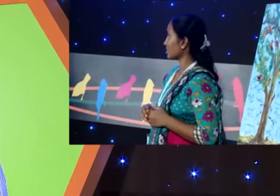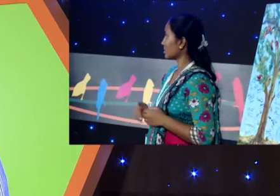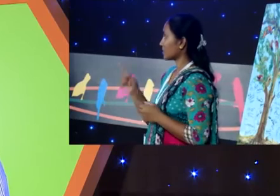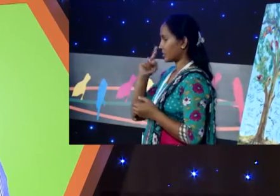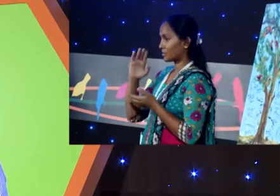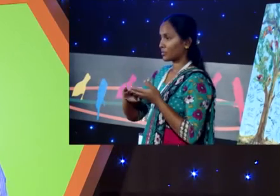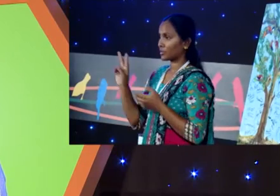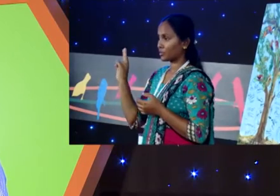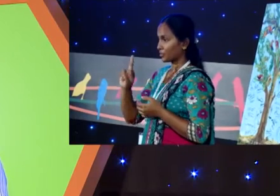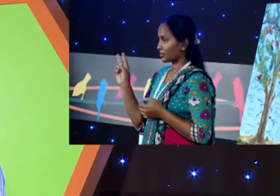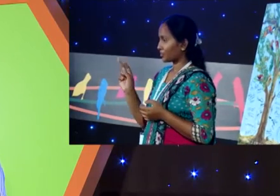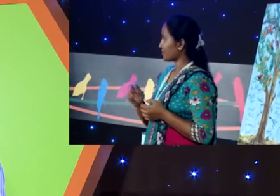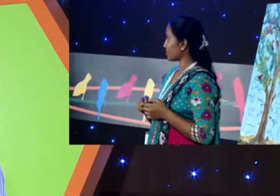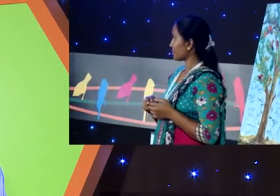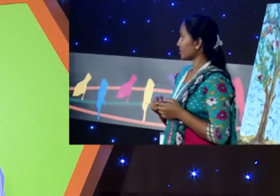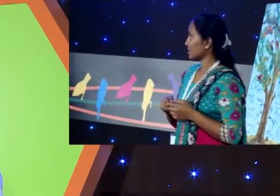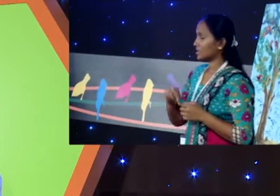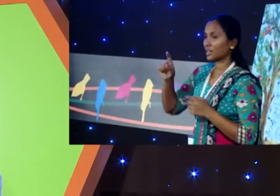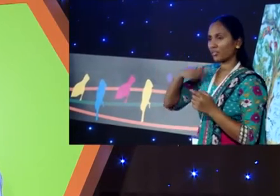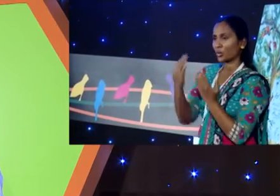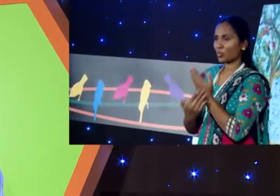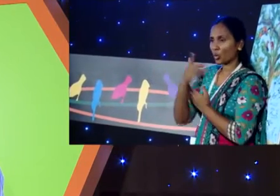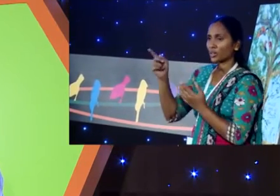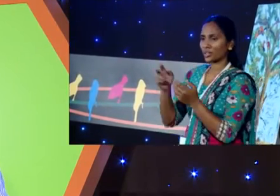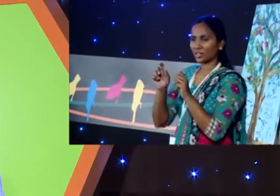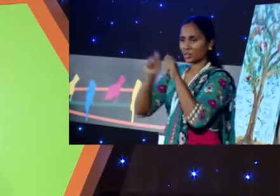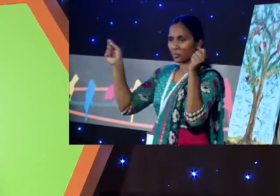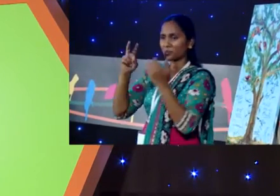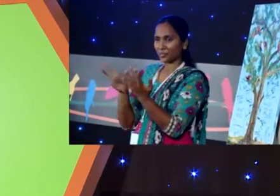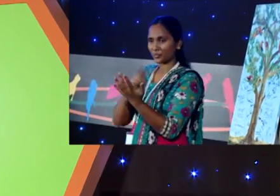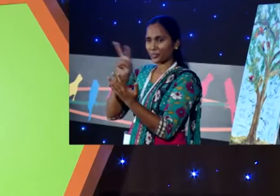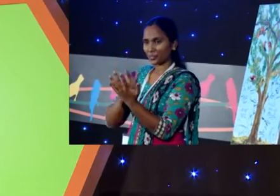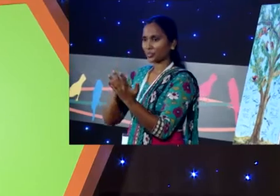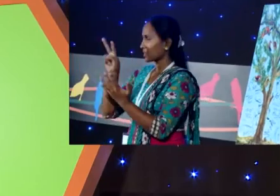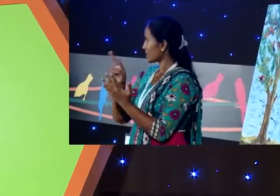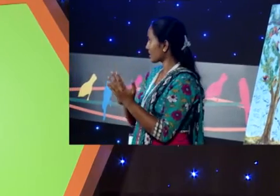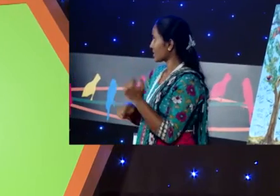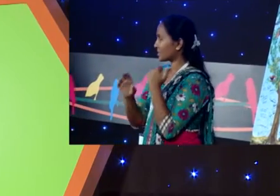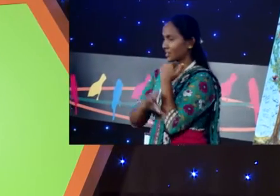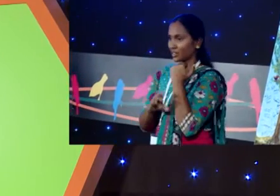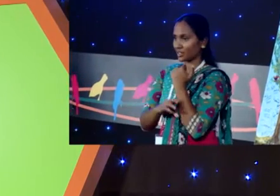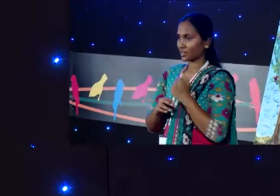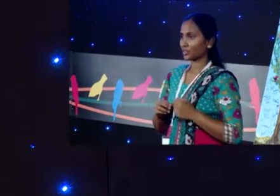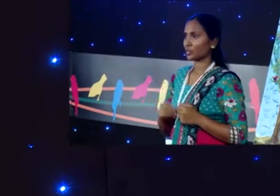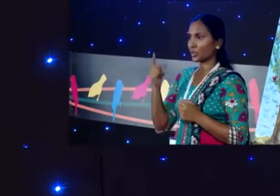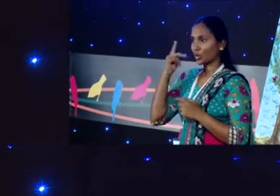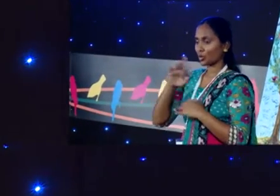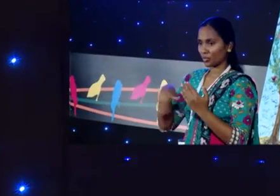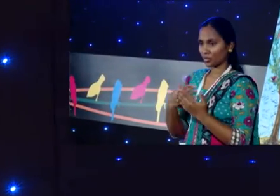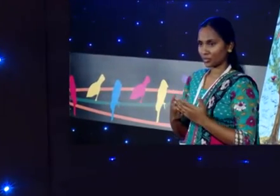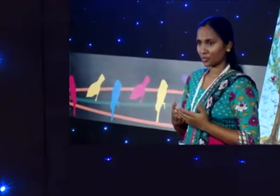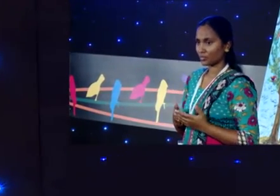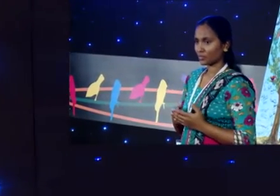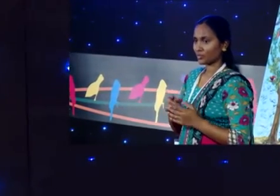wife, flipping newspapers every morning. And then we figured, hey, you know, the country is not about this, right? In a country of